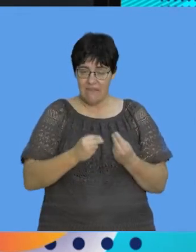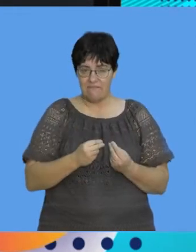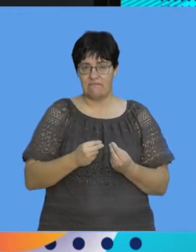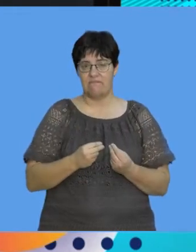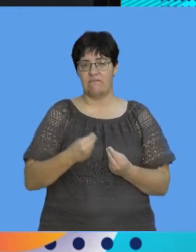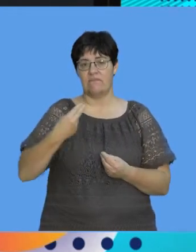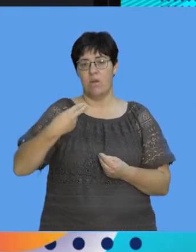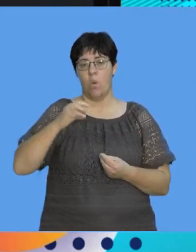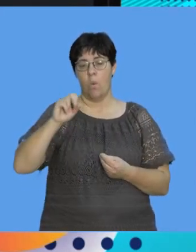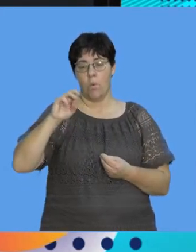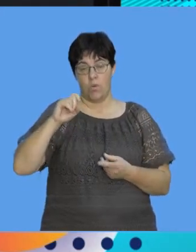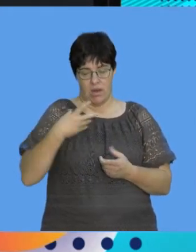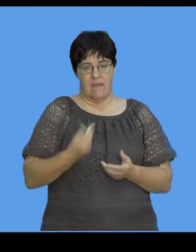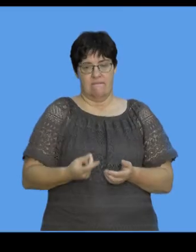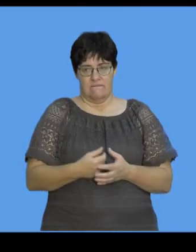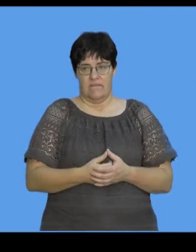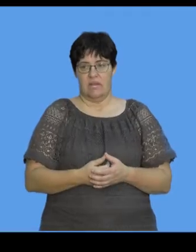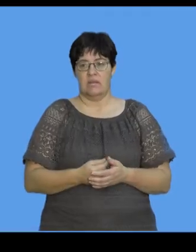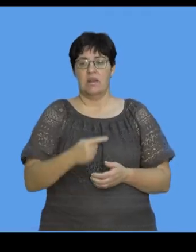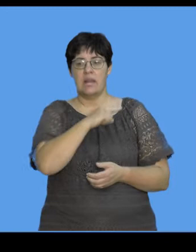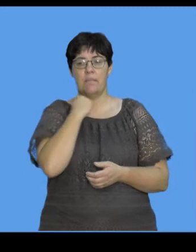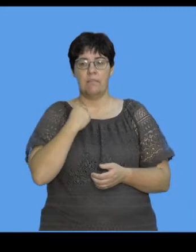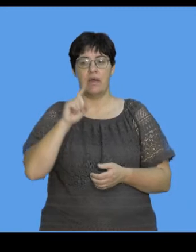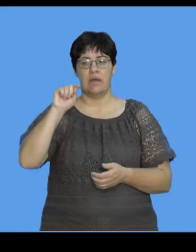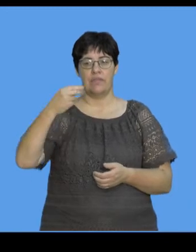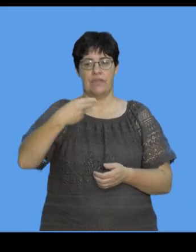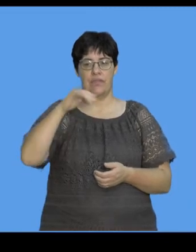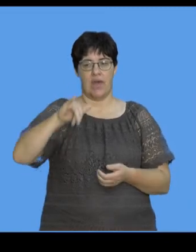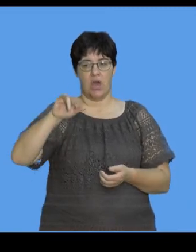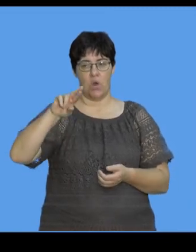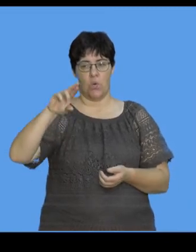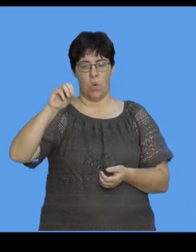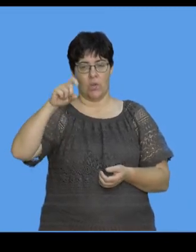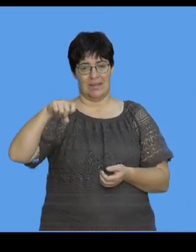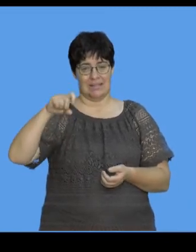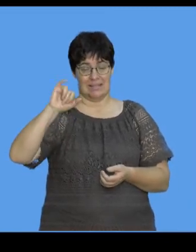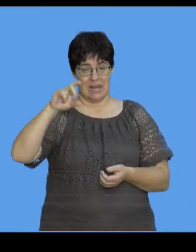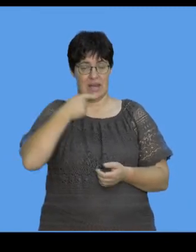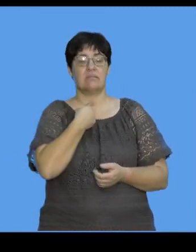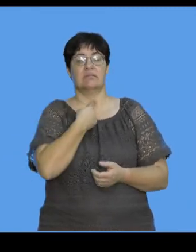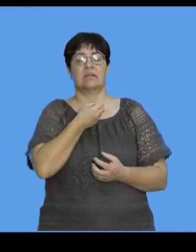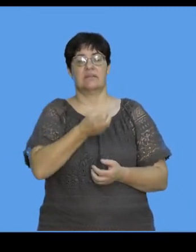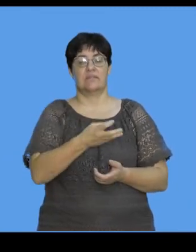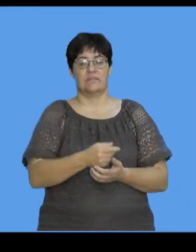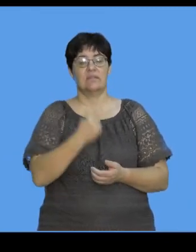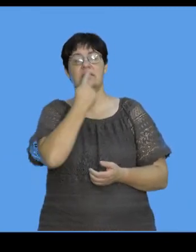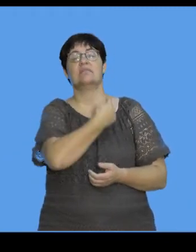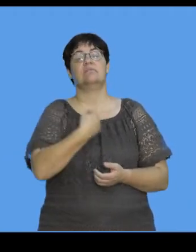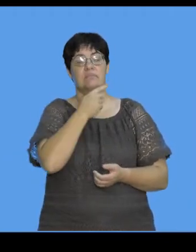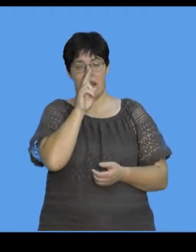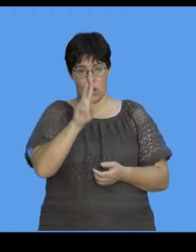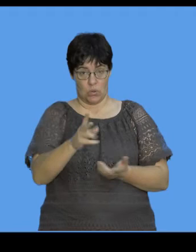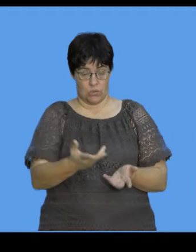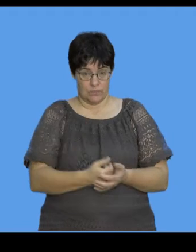And it secretes a hormone over here called thyroxine. Right, so you've got, here it goes, this is